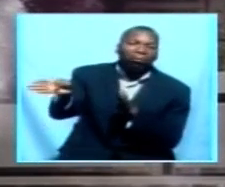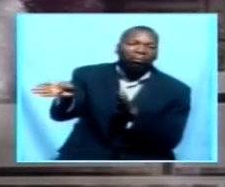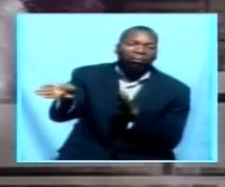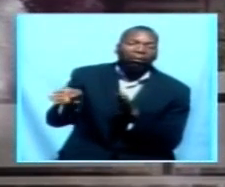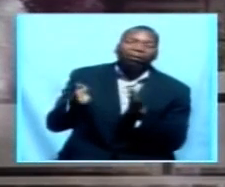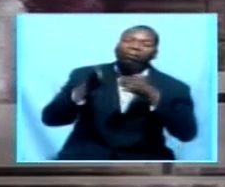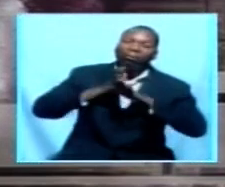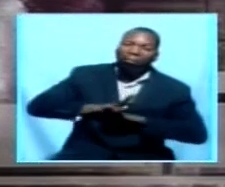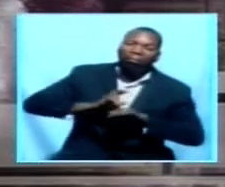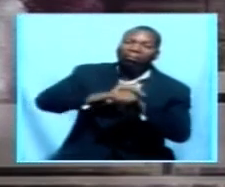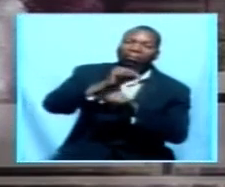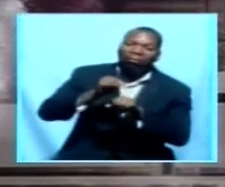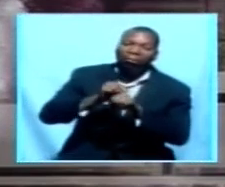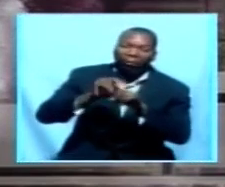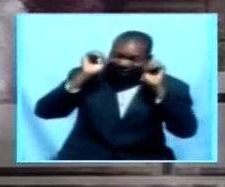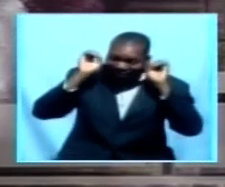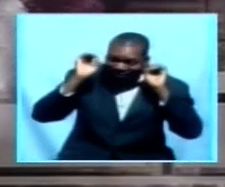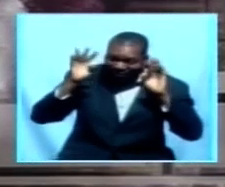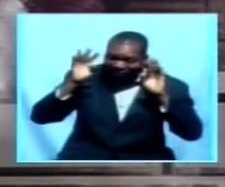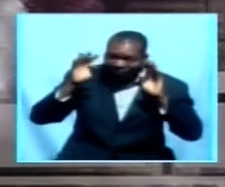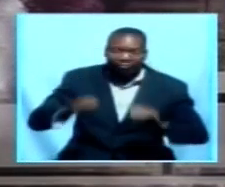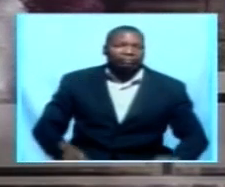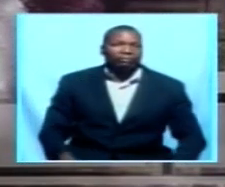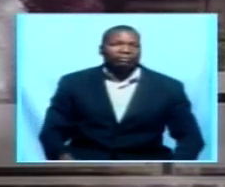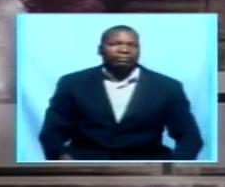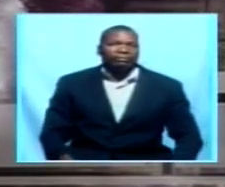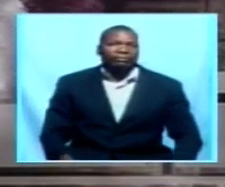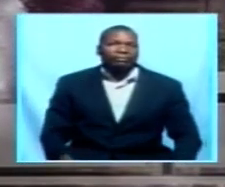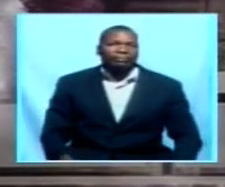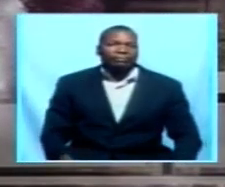a risk to national peace and stability.